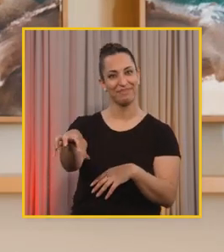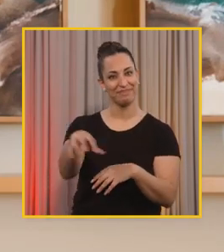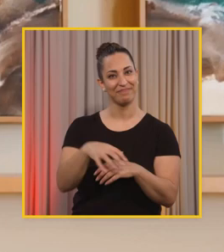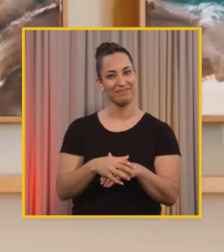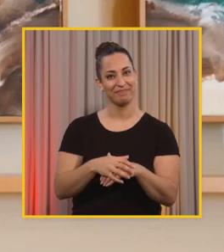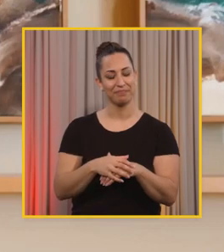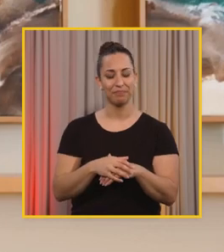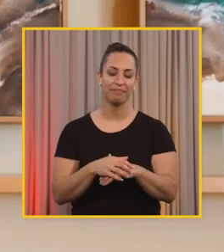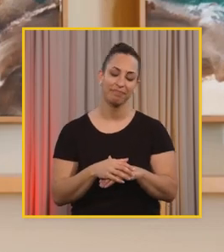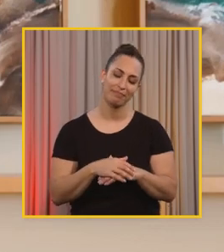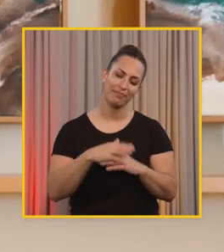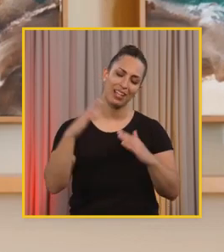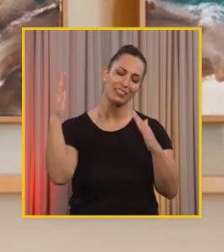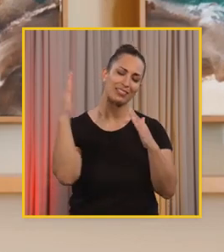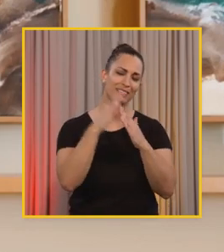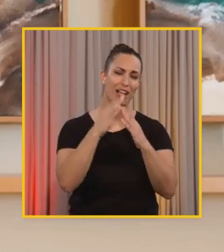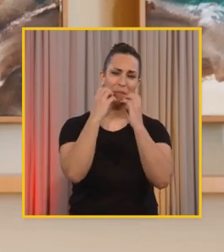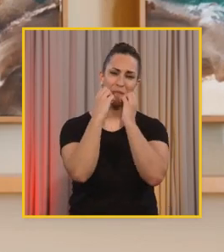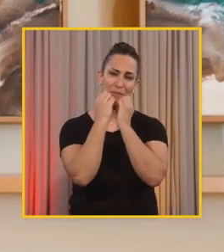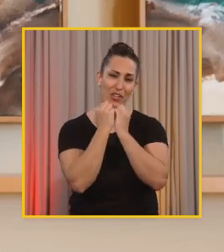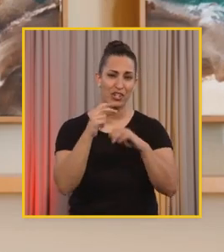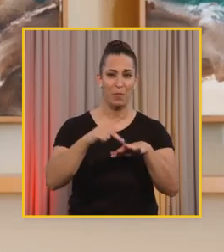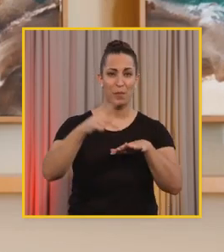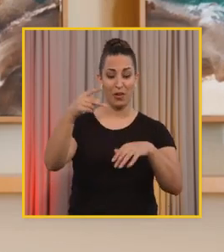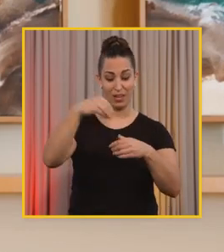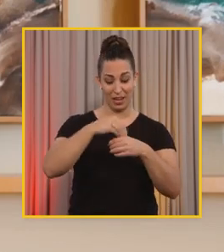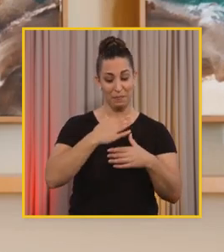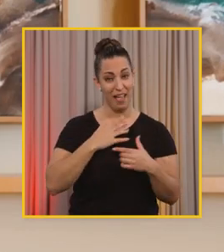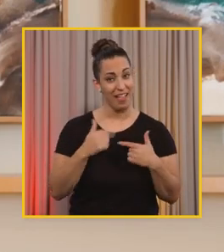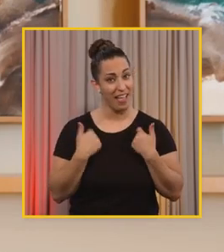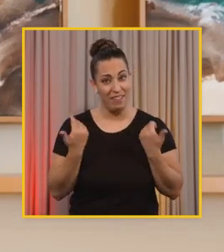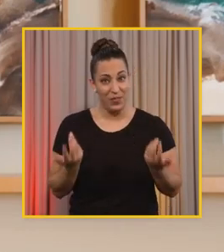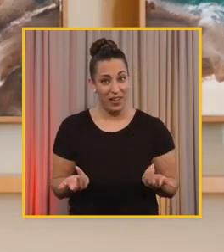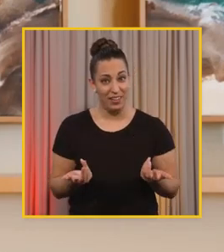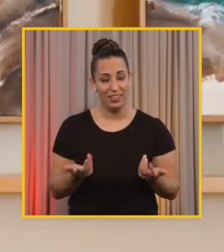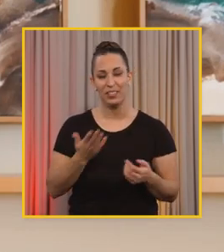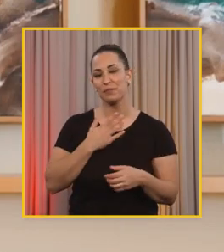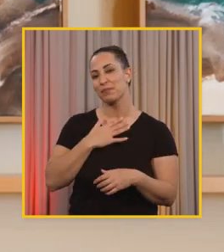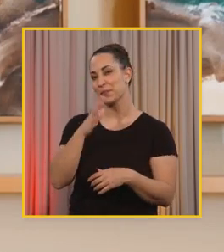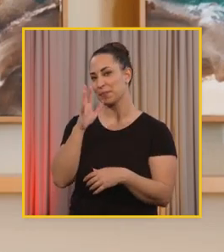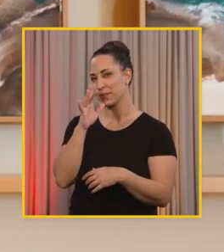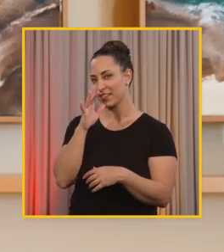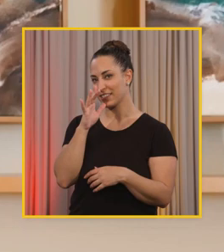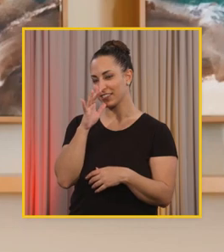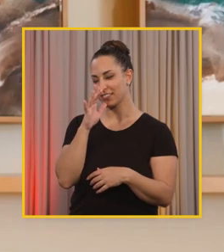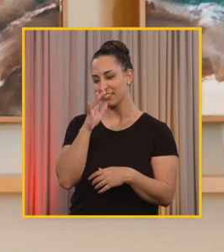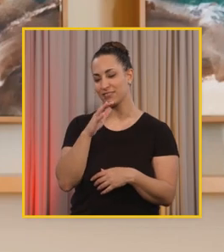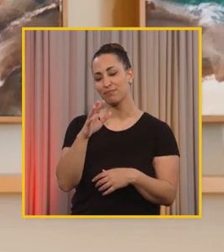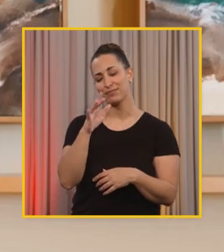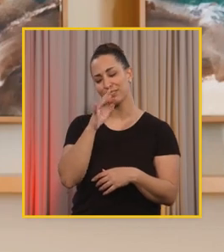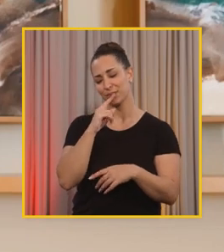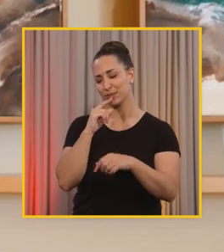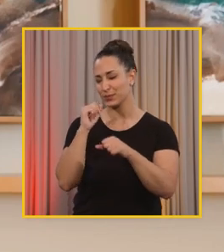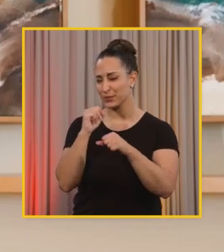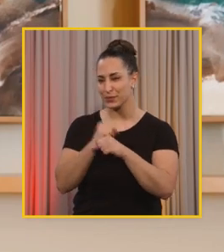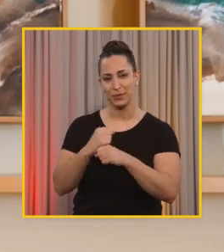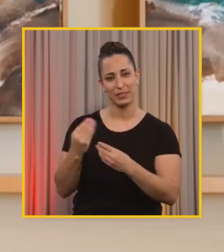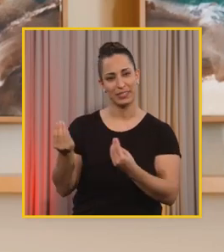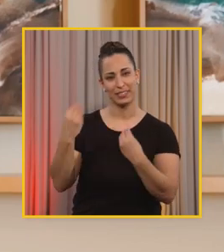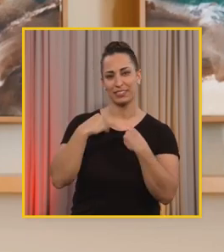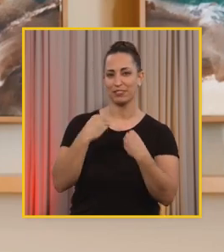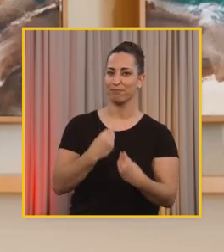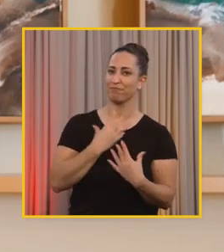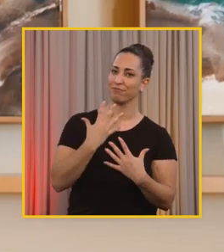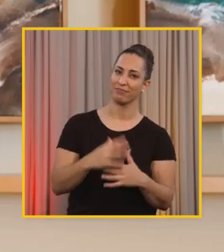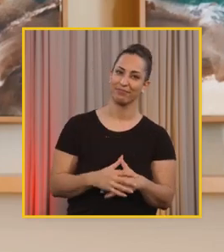sculpture because, like the pearl, it beautifies and enriches our lives. I